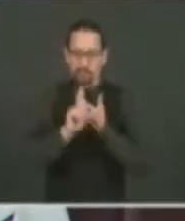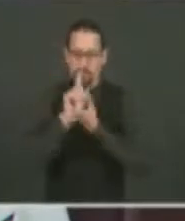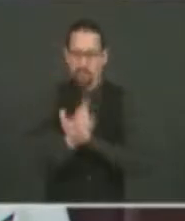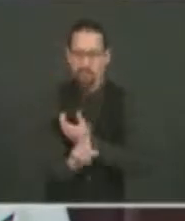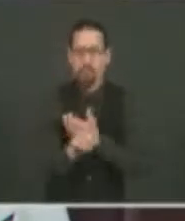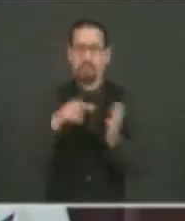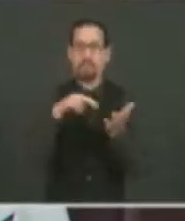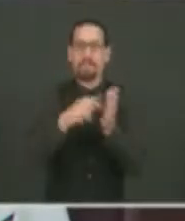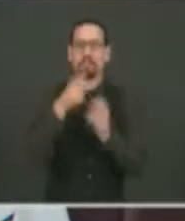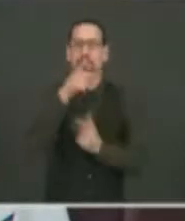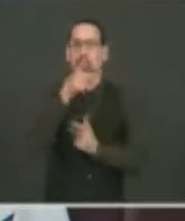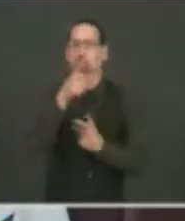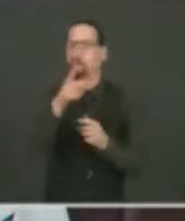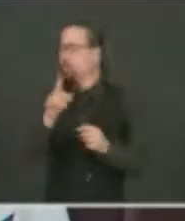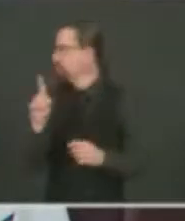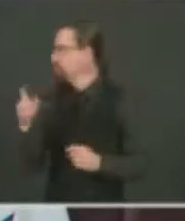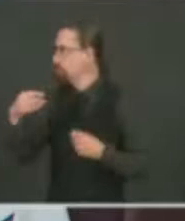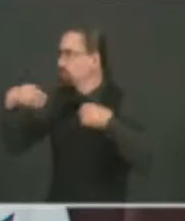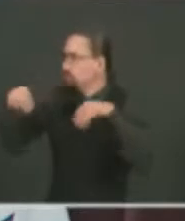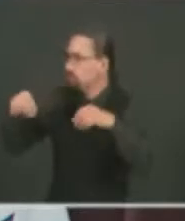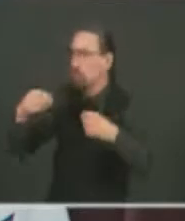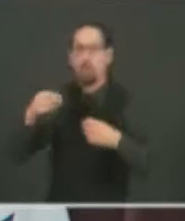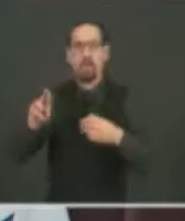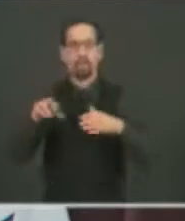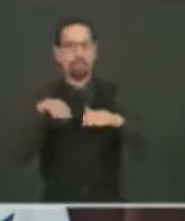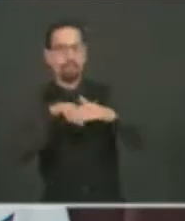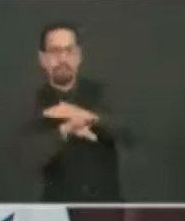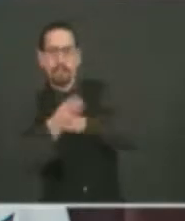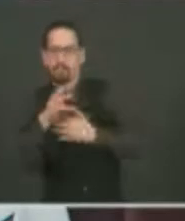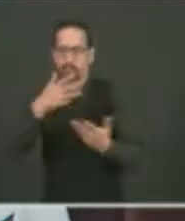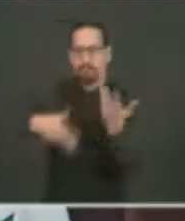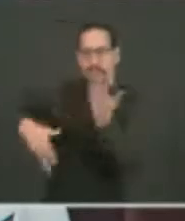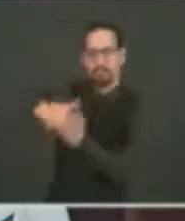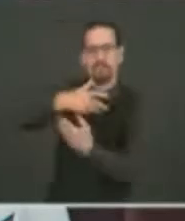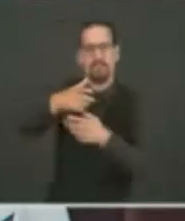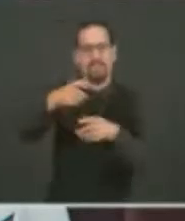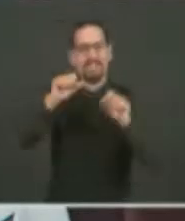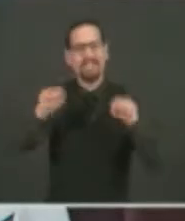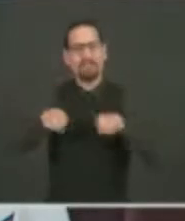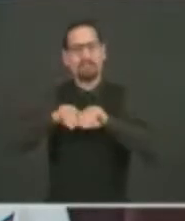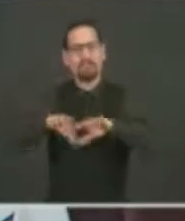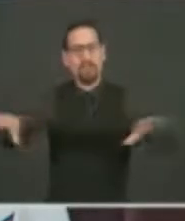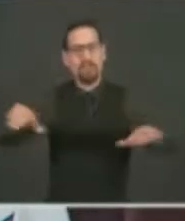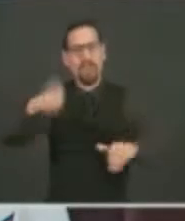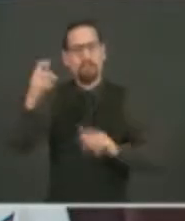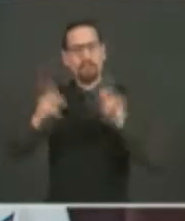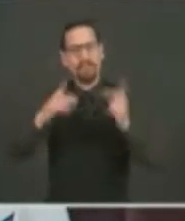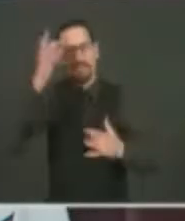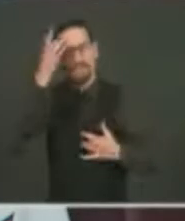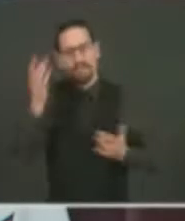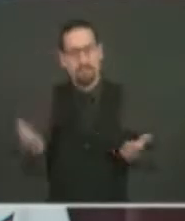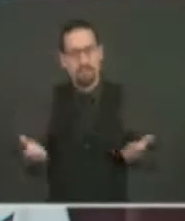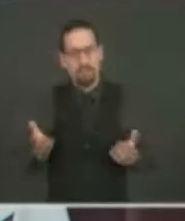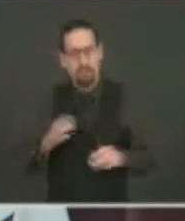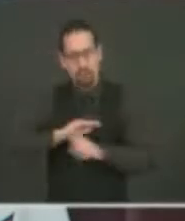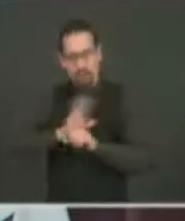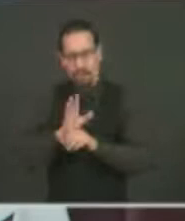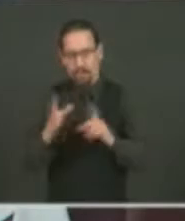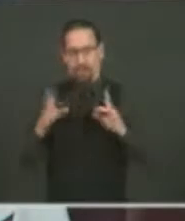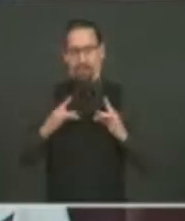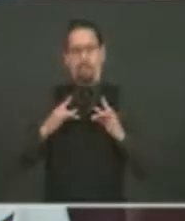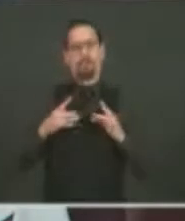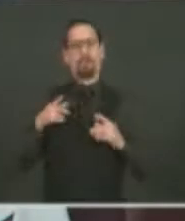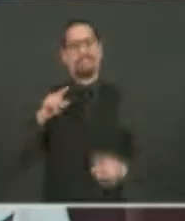So we're supporting PC. I'm asking the administration of PC to take this very seriously. And to the students at